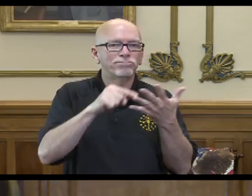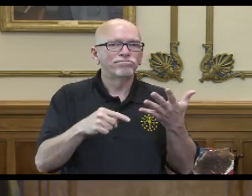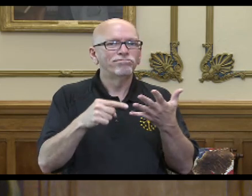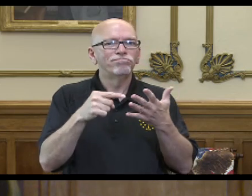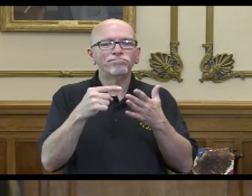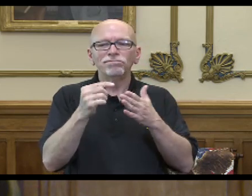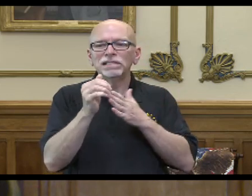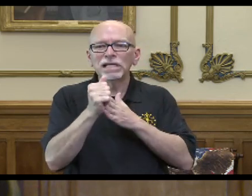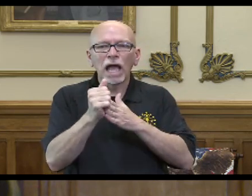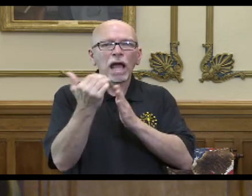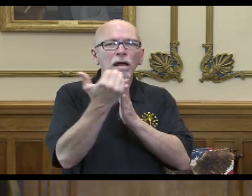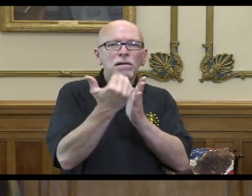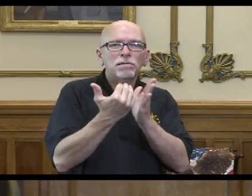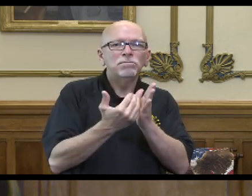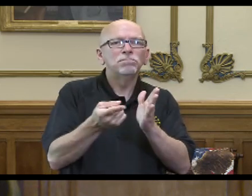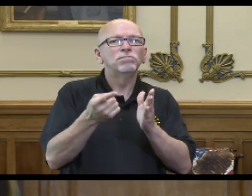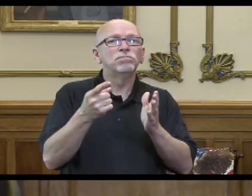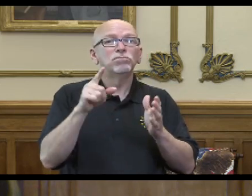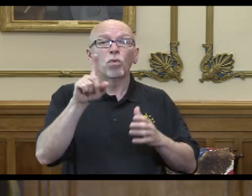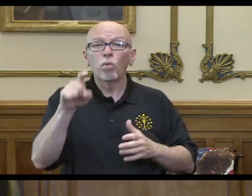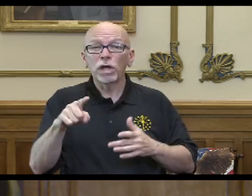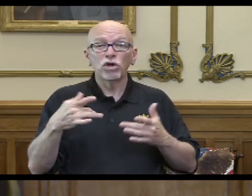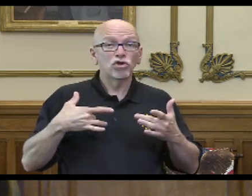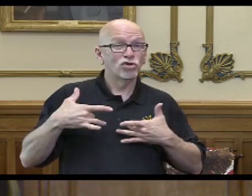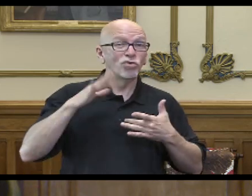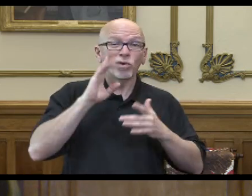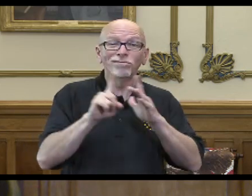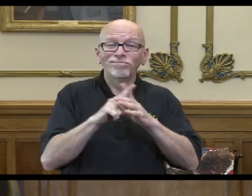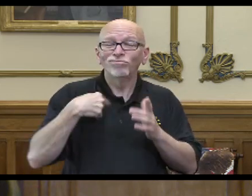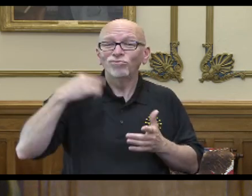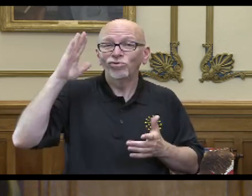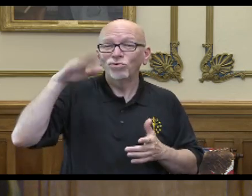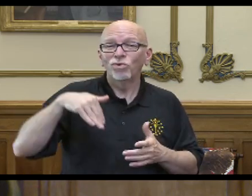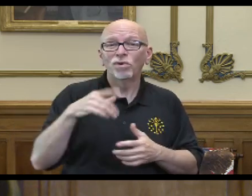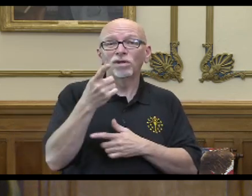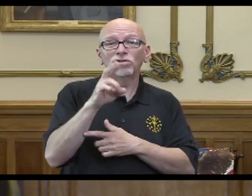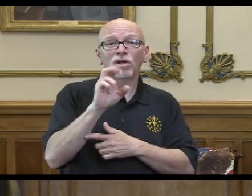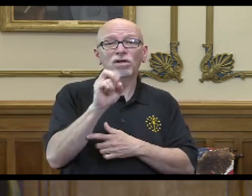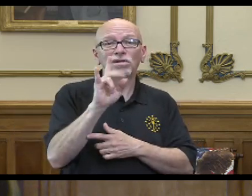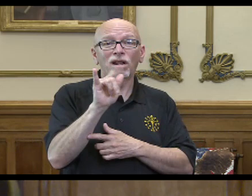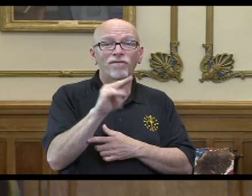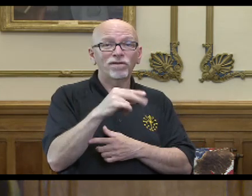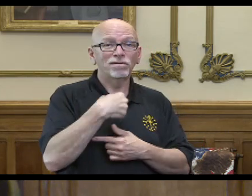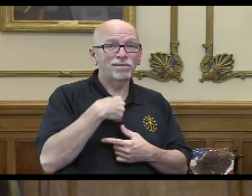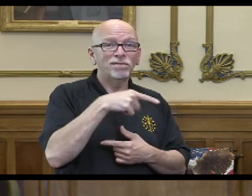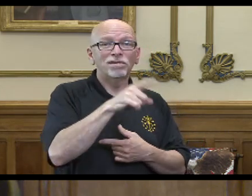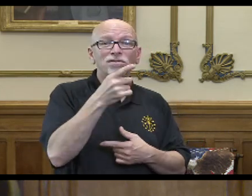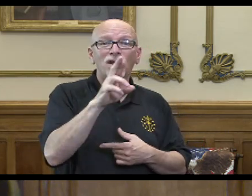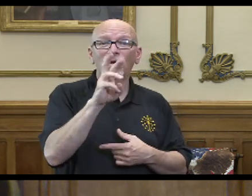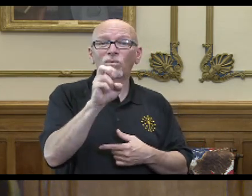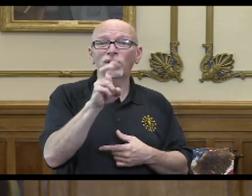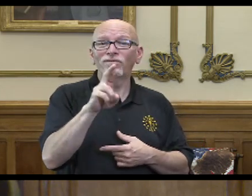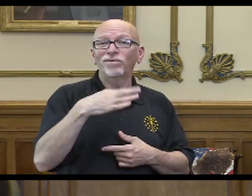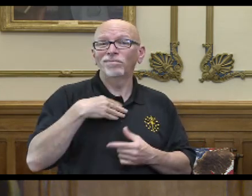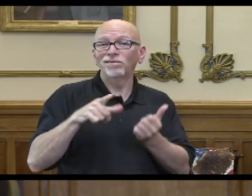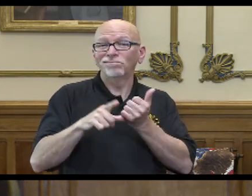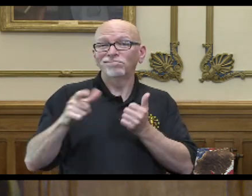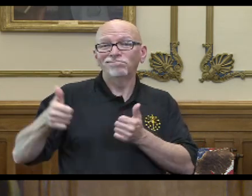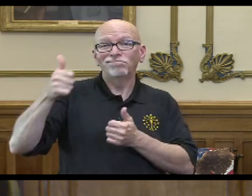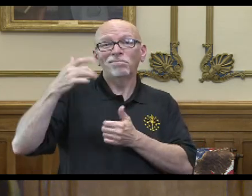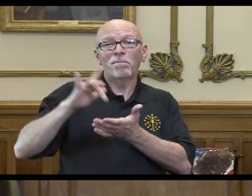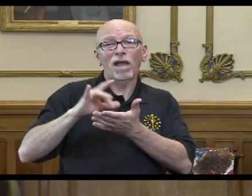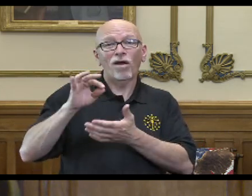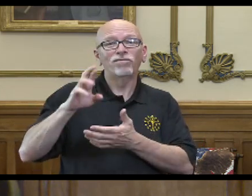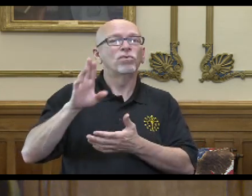there and questions and concerns we know will arise. And Dr. Sullivan and I and Dr. Weaver, who is my Chief Medical Officer, will be